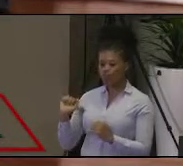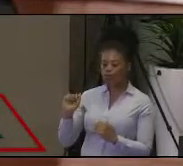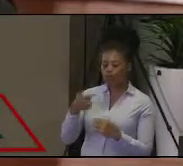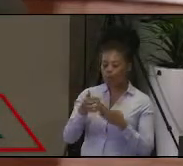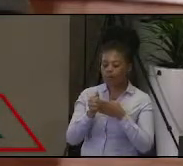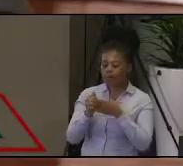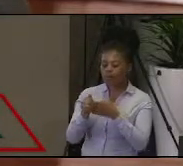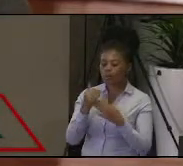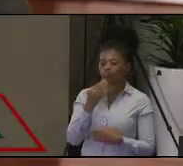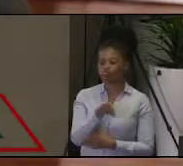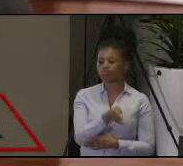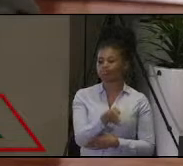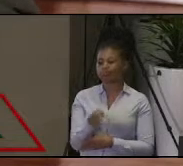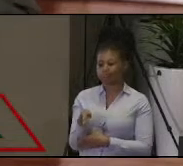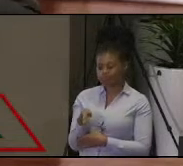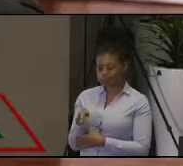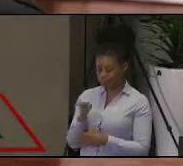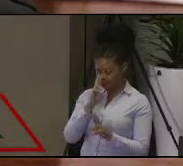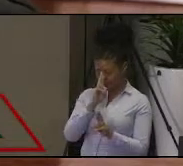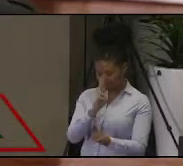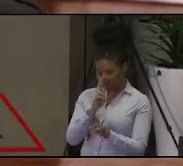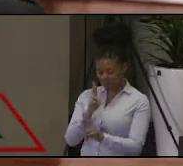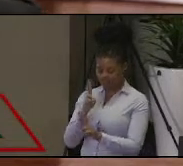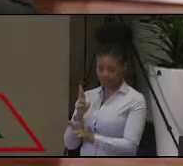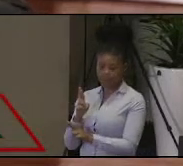here in their respective